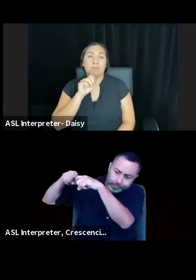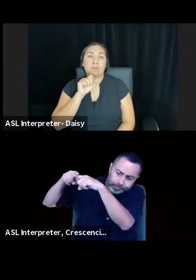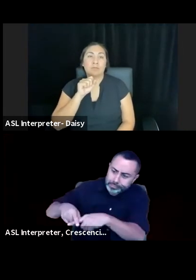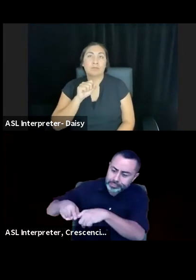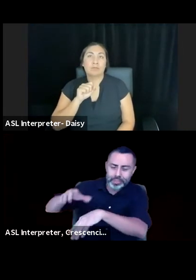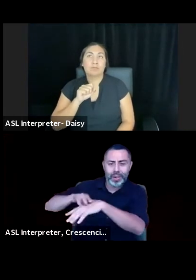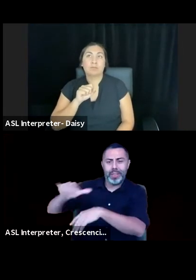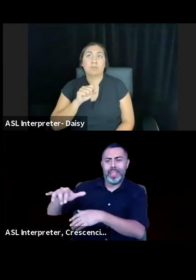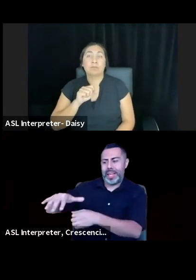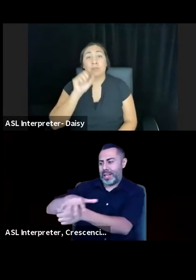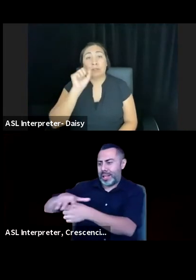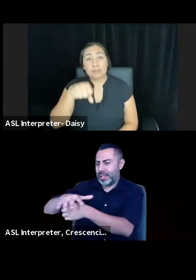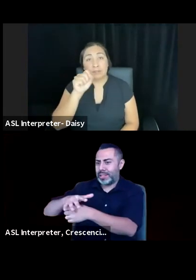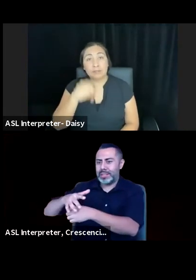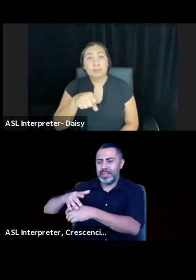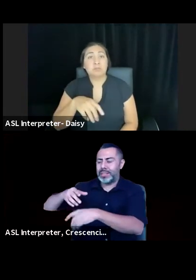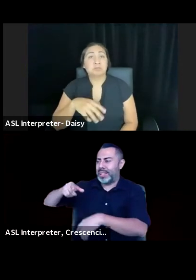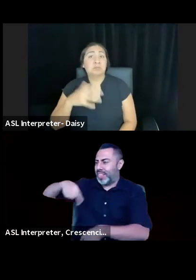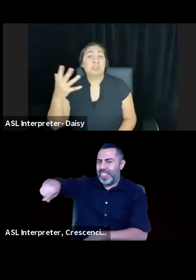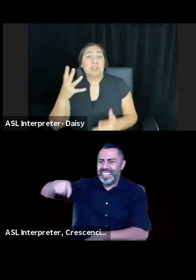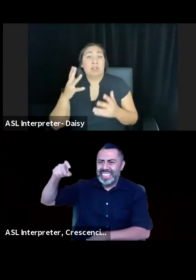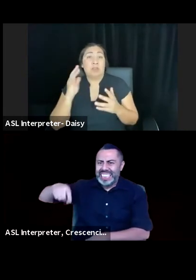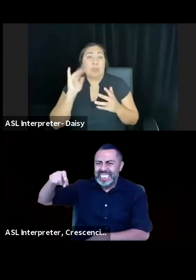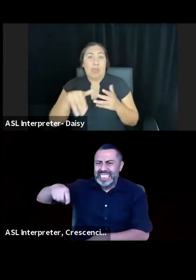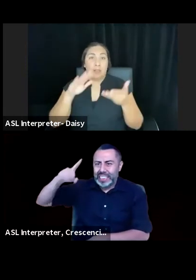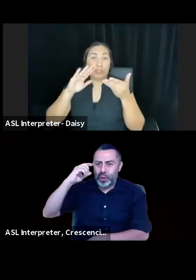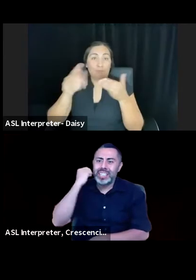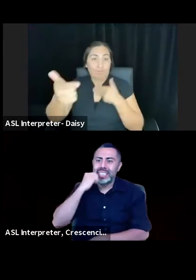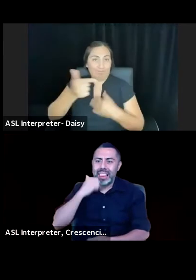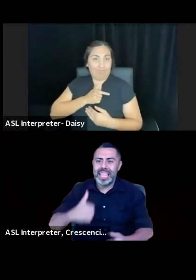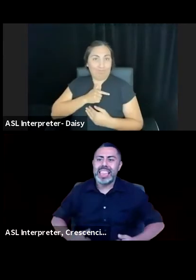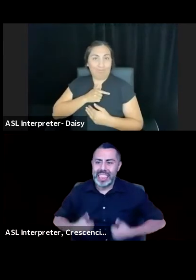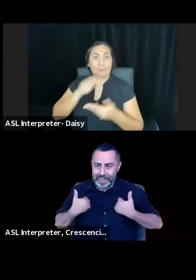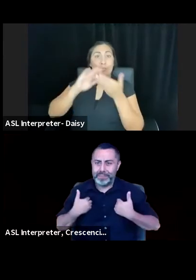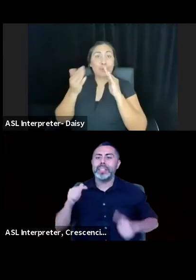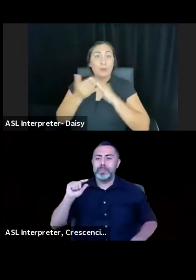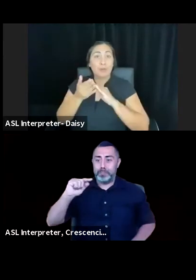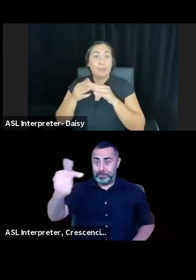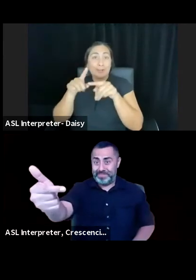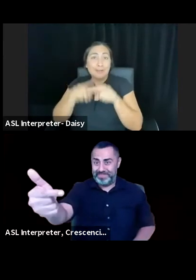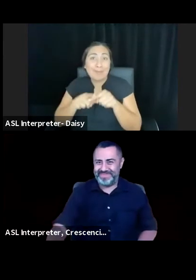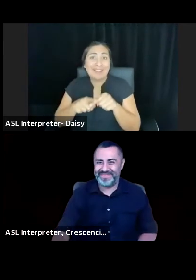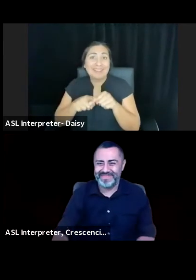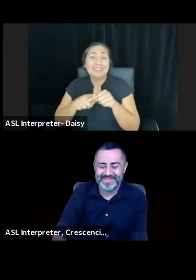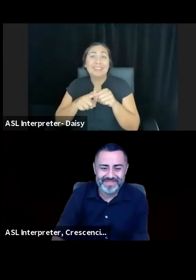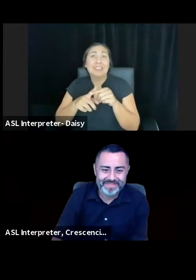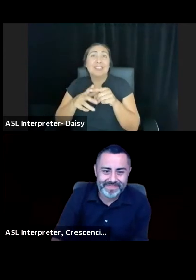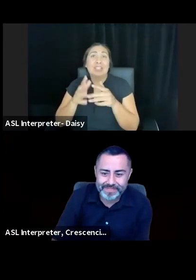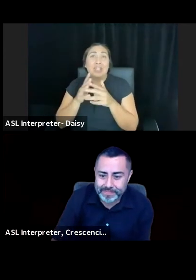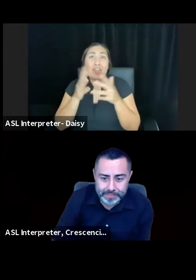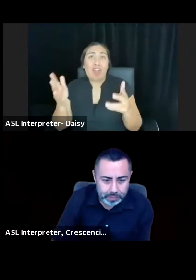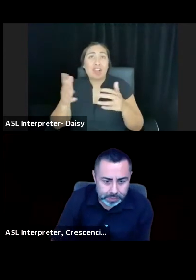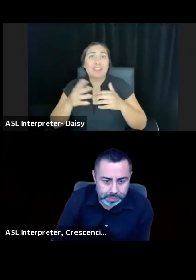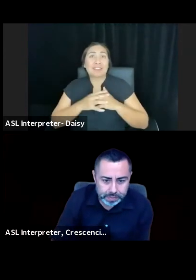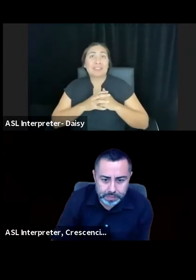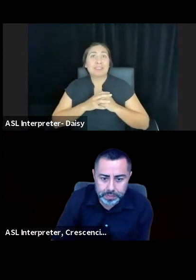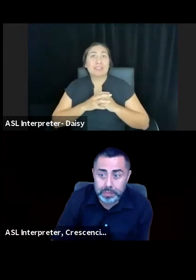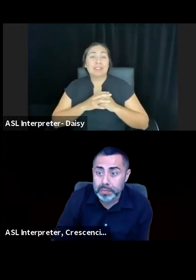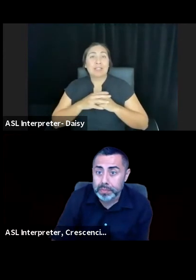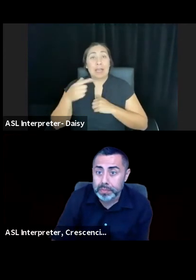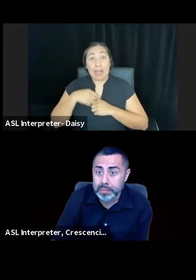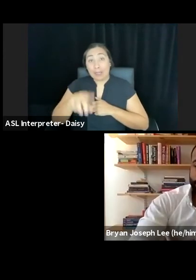in its daily life. And I do believe that theater is a